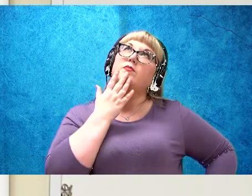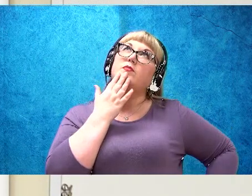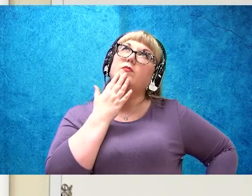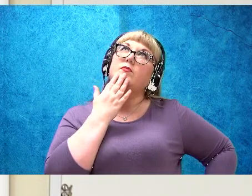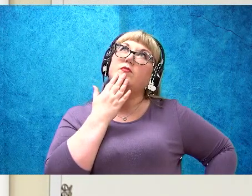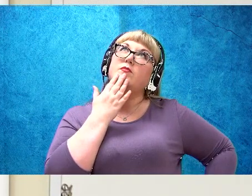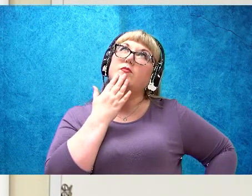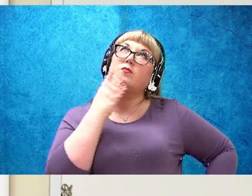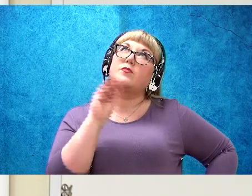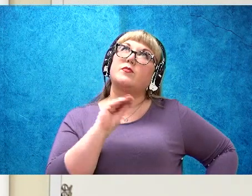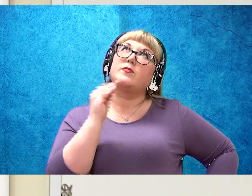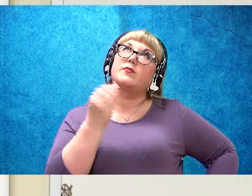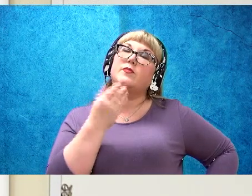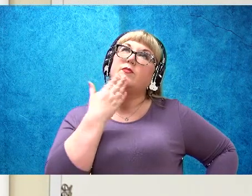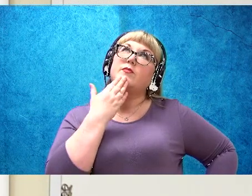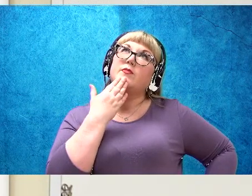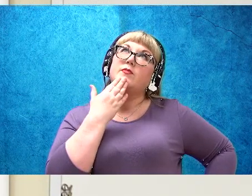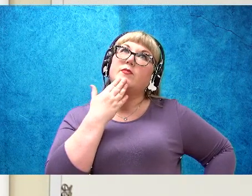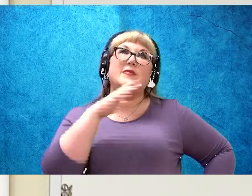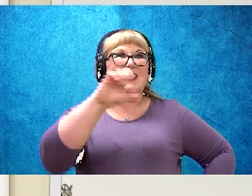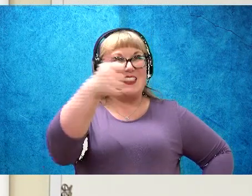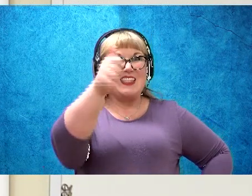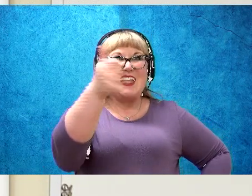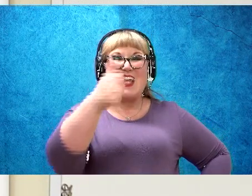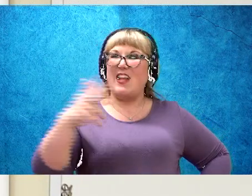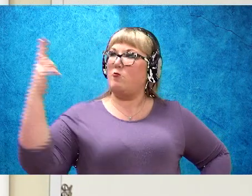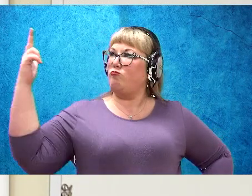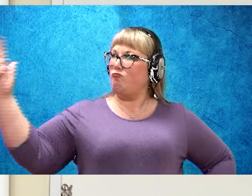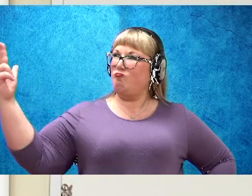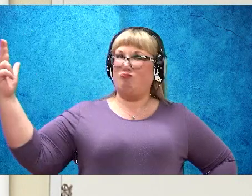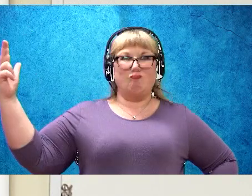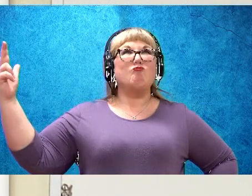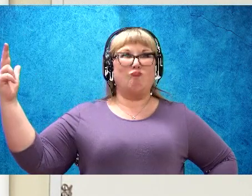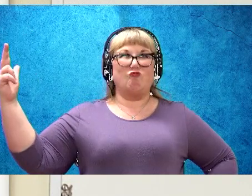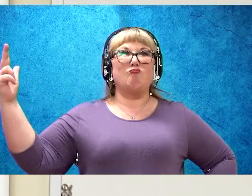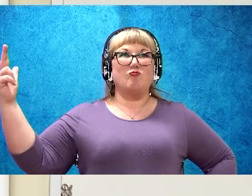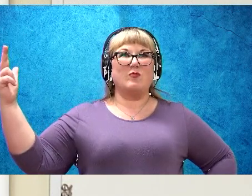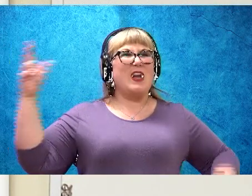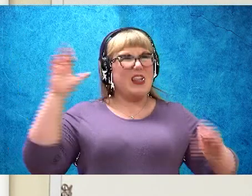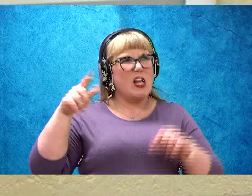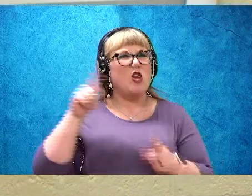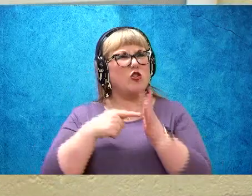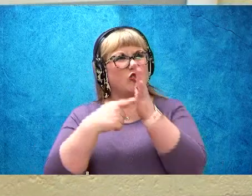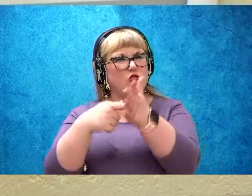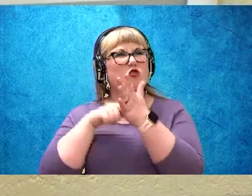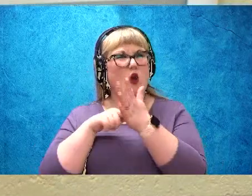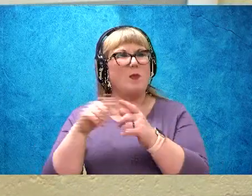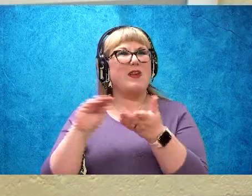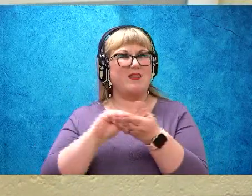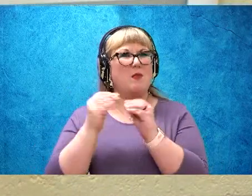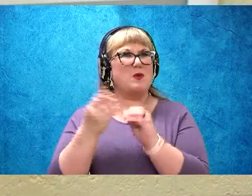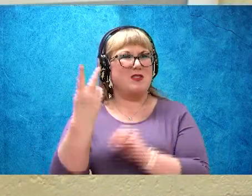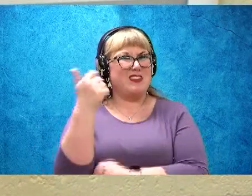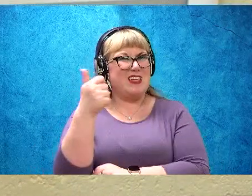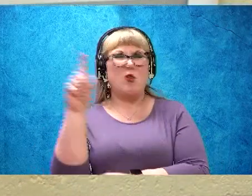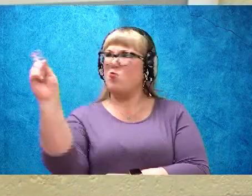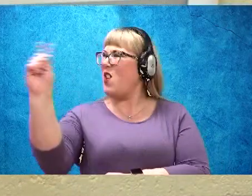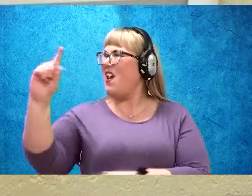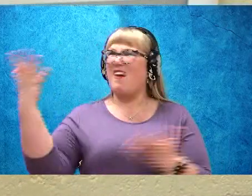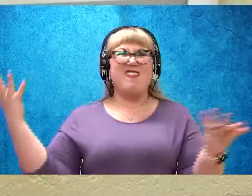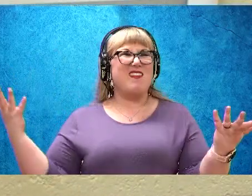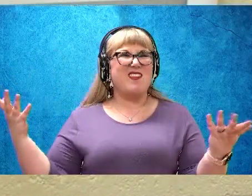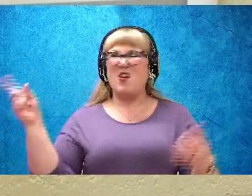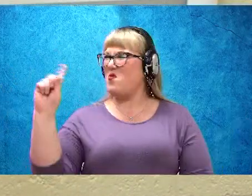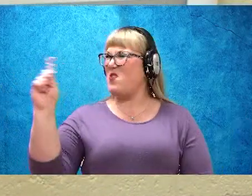do number 10. Can you point to where number 10 is? How do I get to